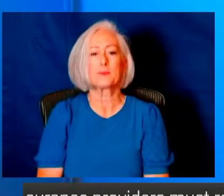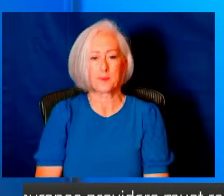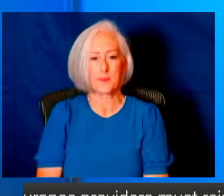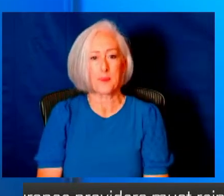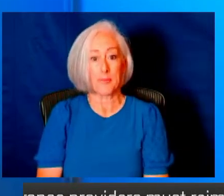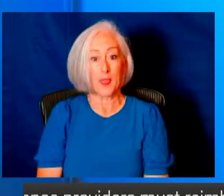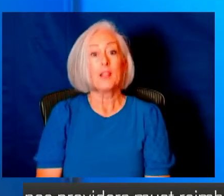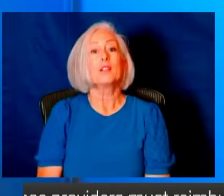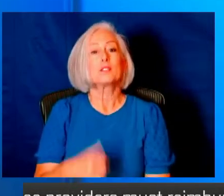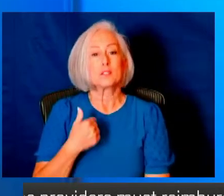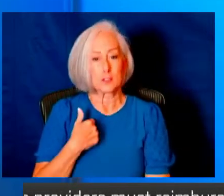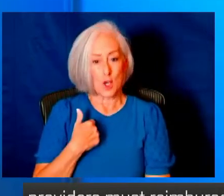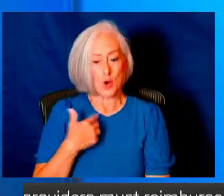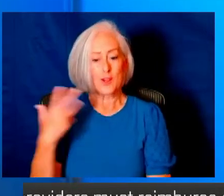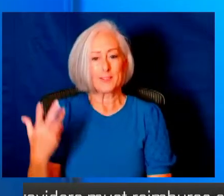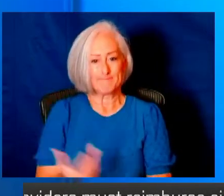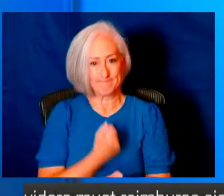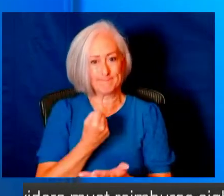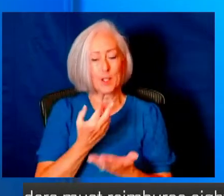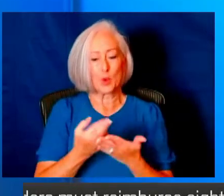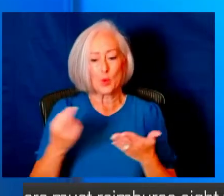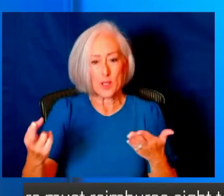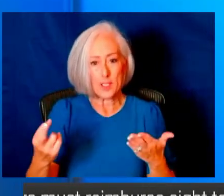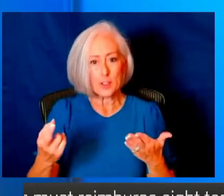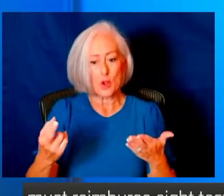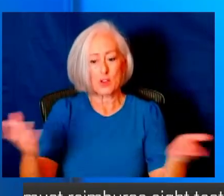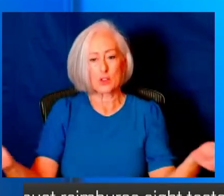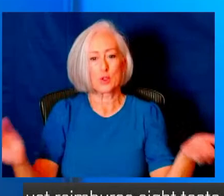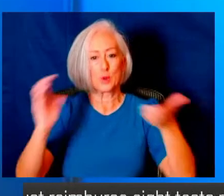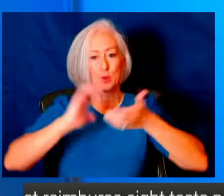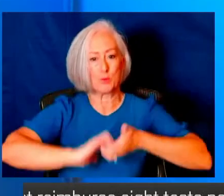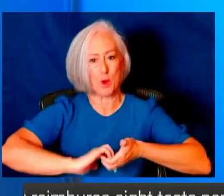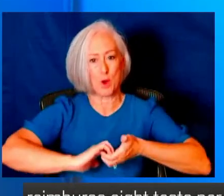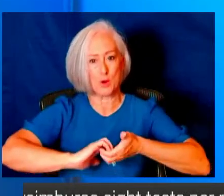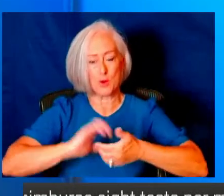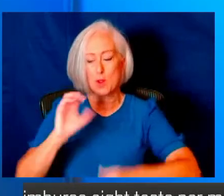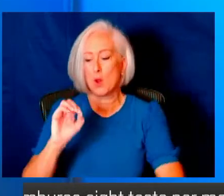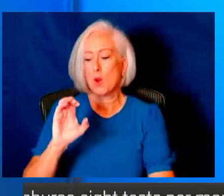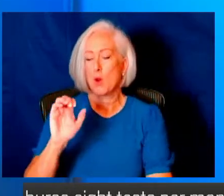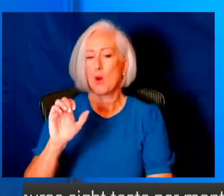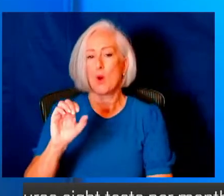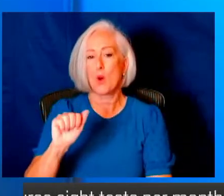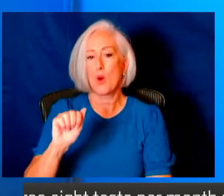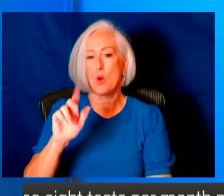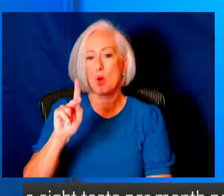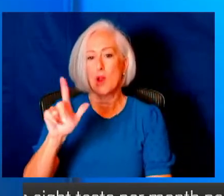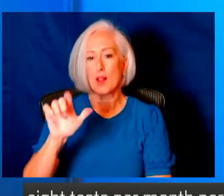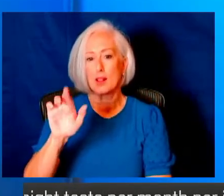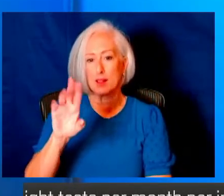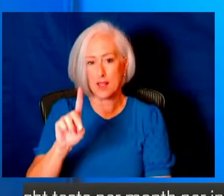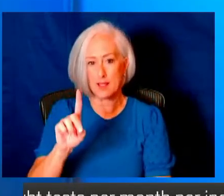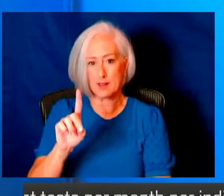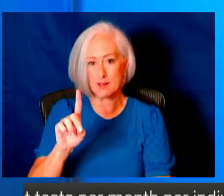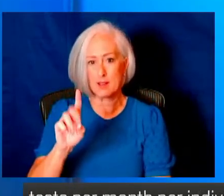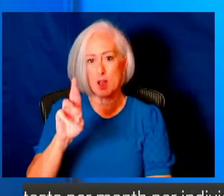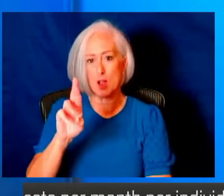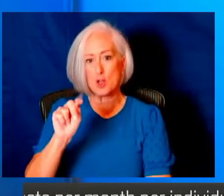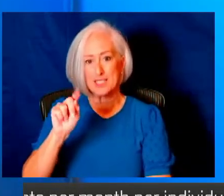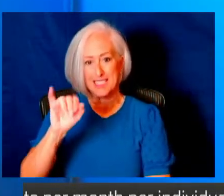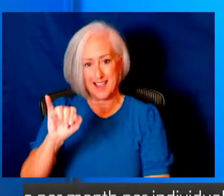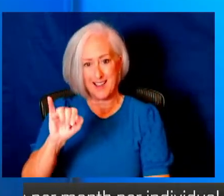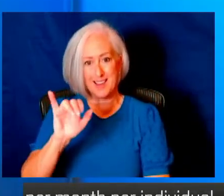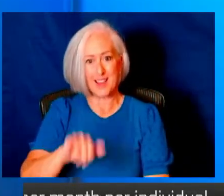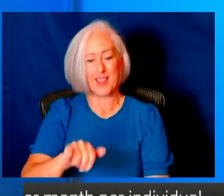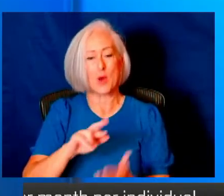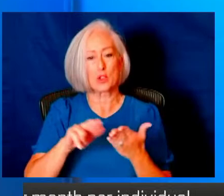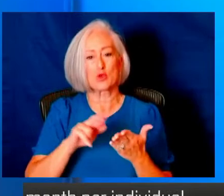some resources to develop a partnership with Oakland, RTI Research, the Research Triangle in